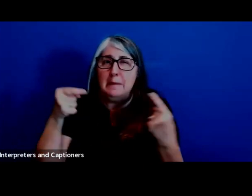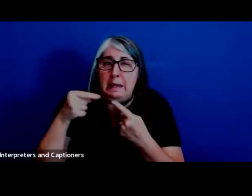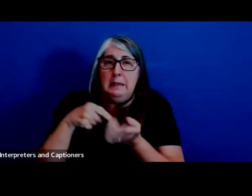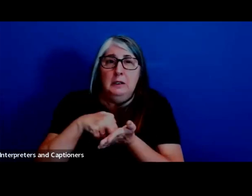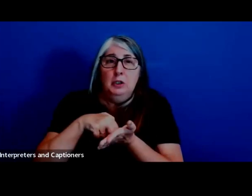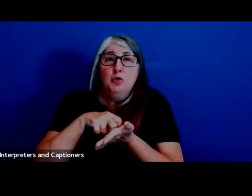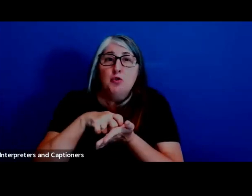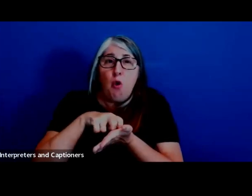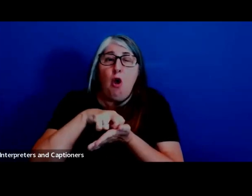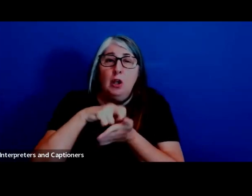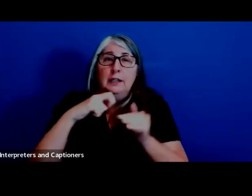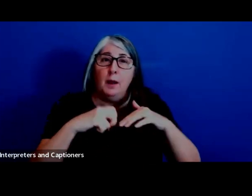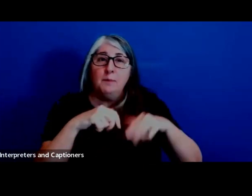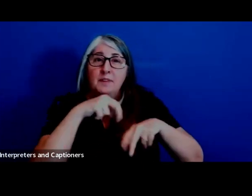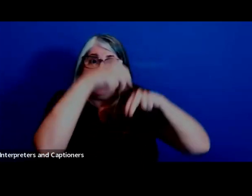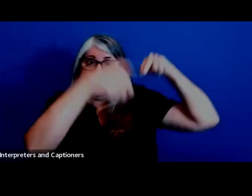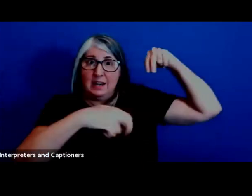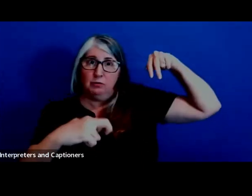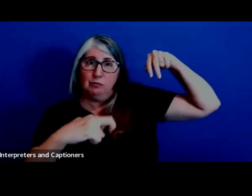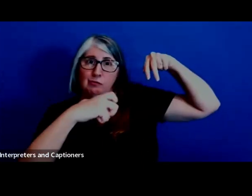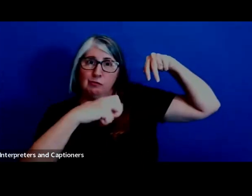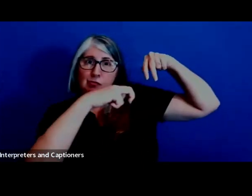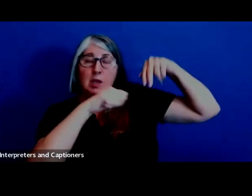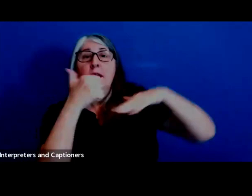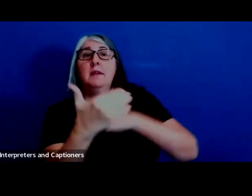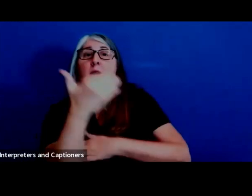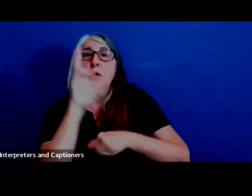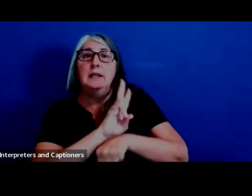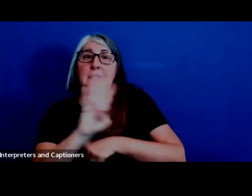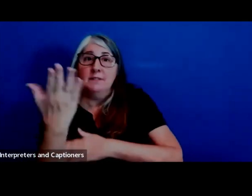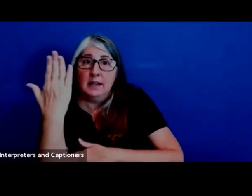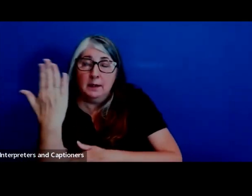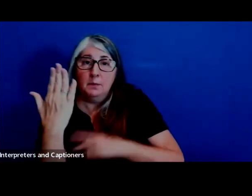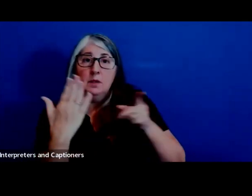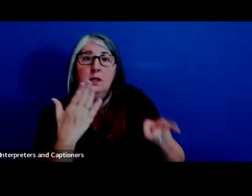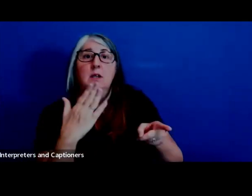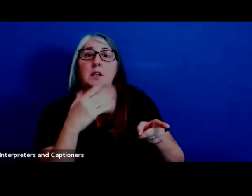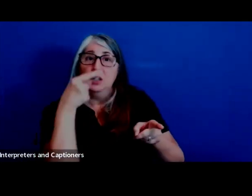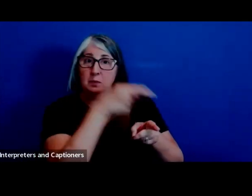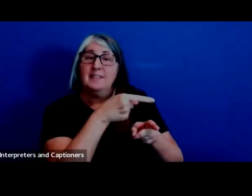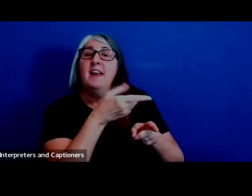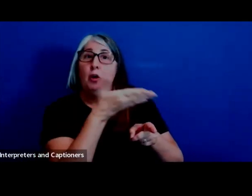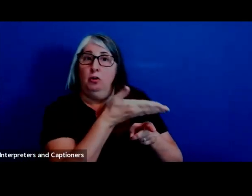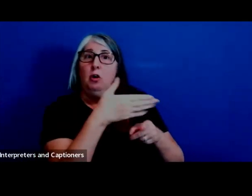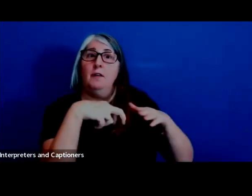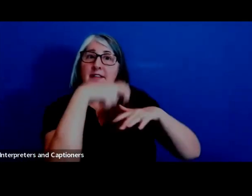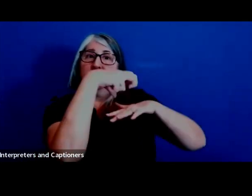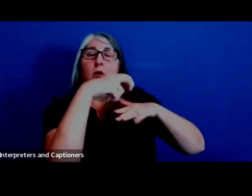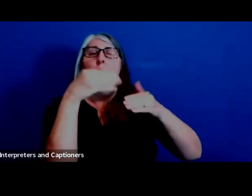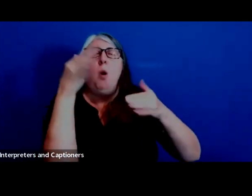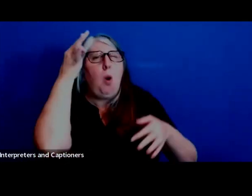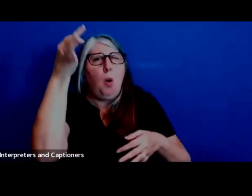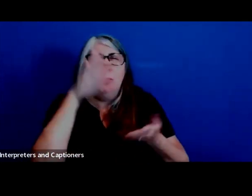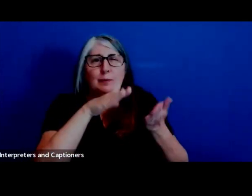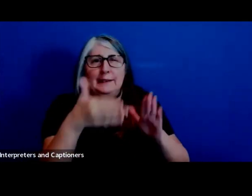up the stairs. The next morning at 7 o'clock, she was found nearly dead on the stairs. Her lungs had punctured,